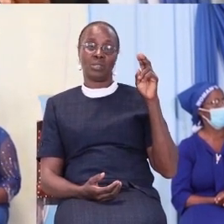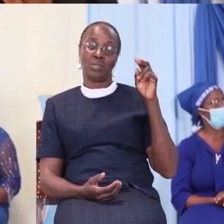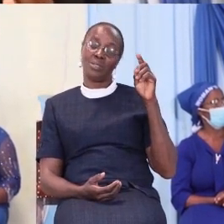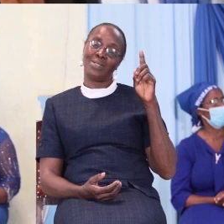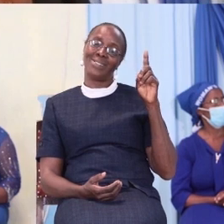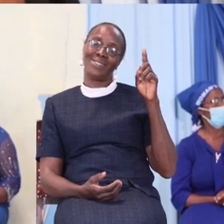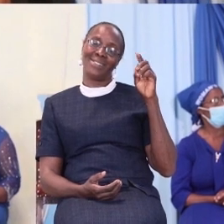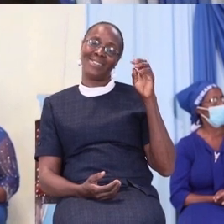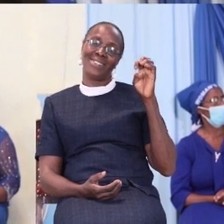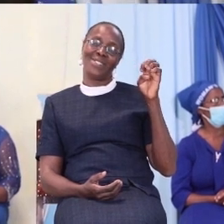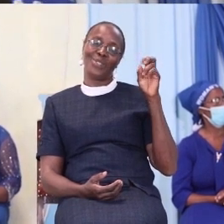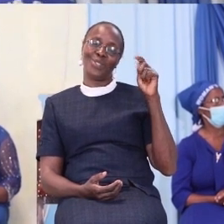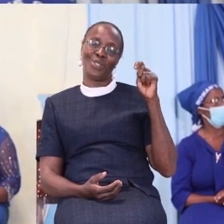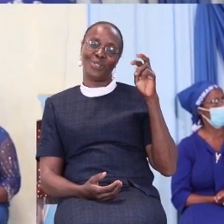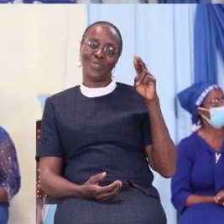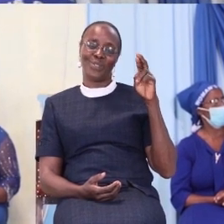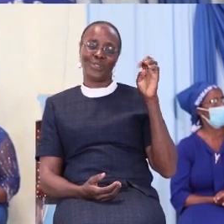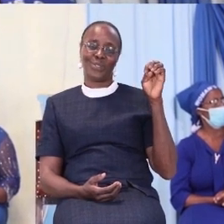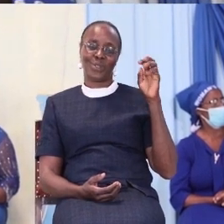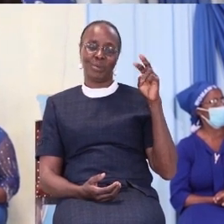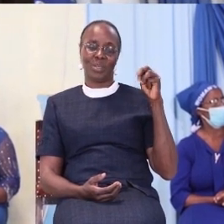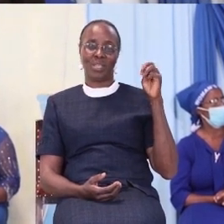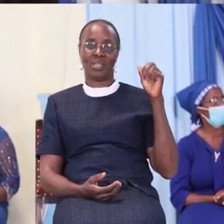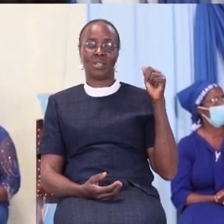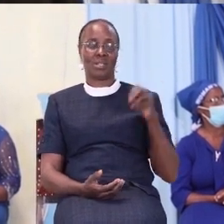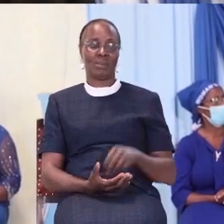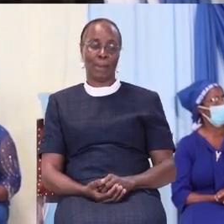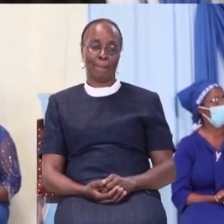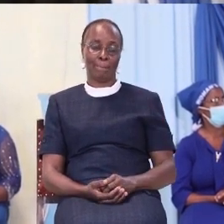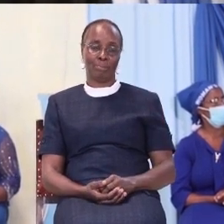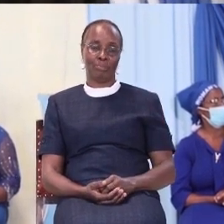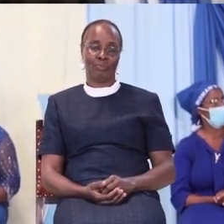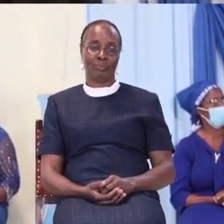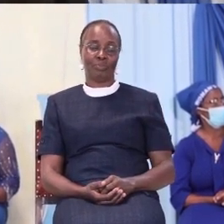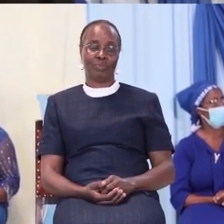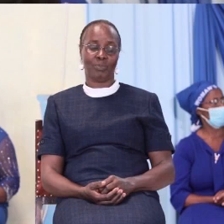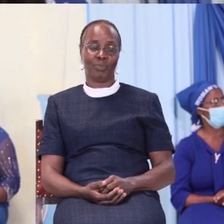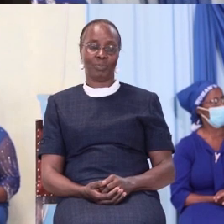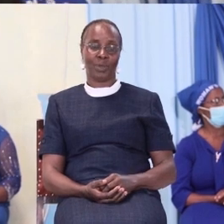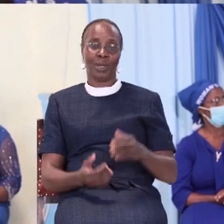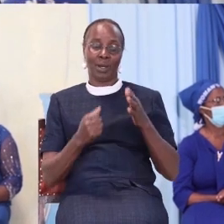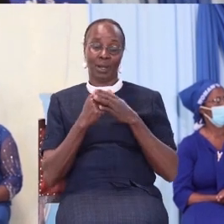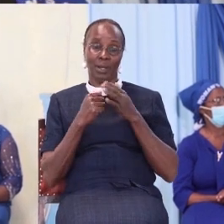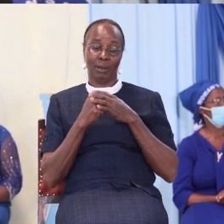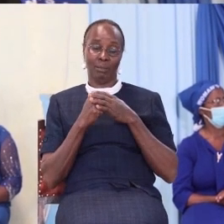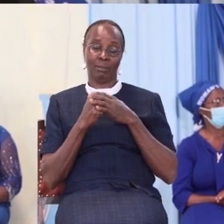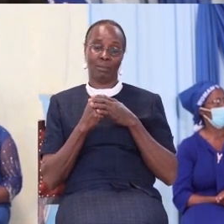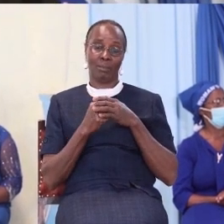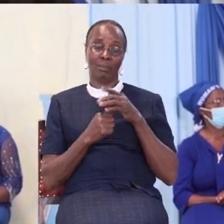three areas that we ought to know. Three areas that we ought to